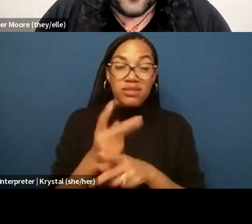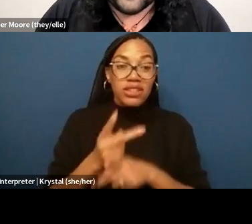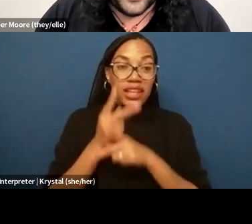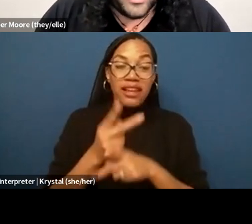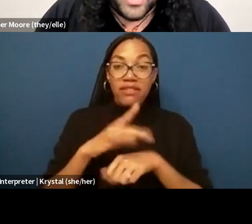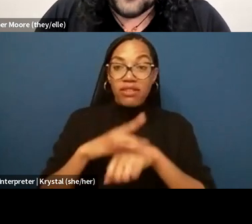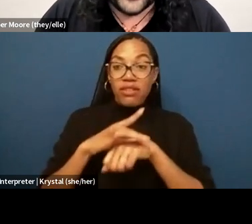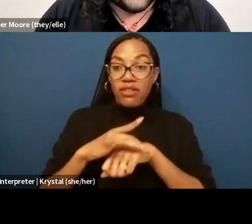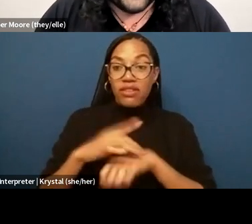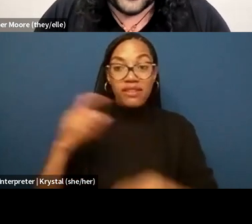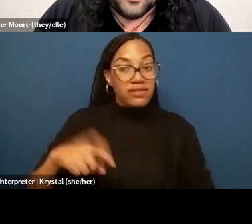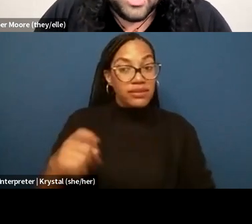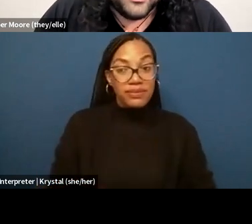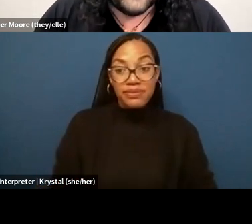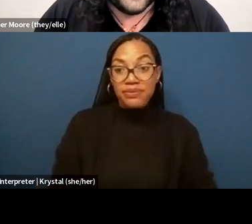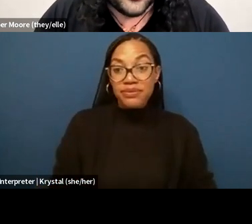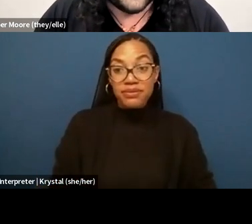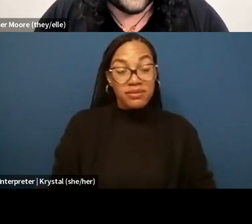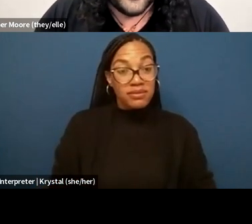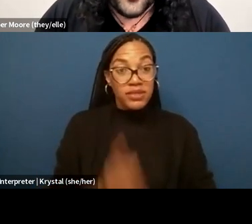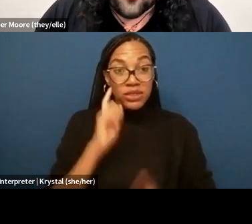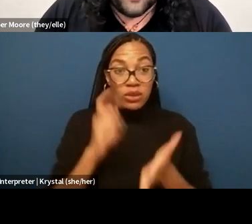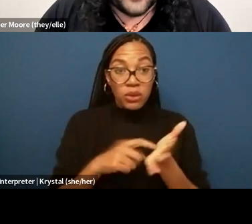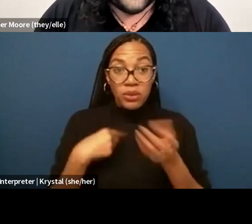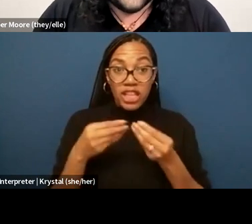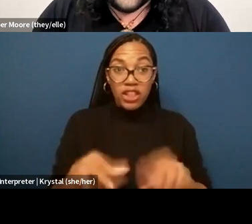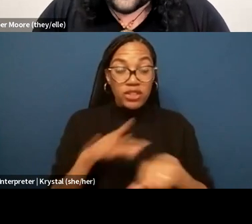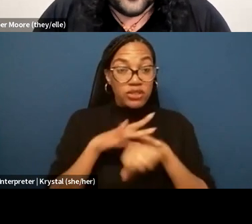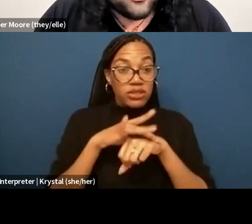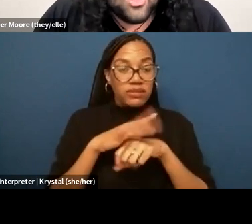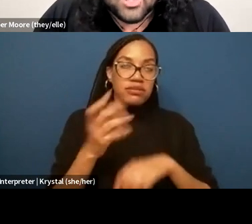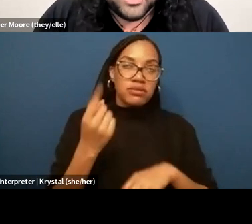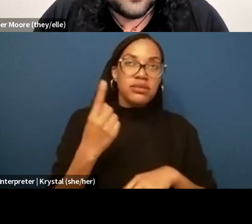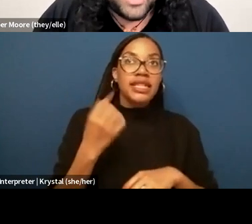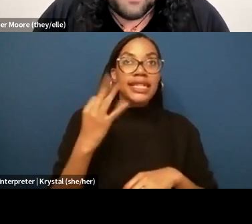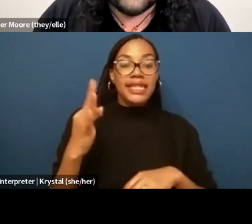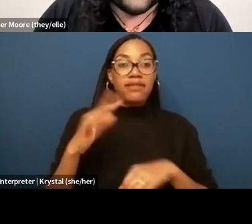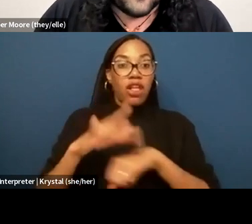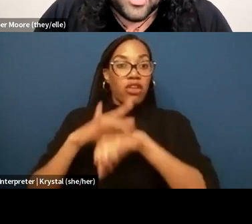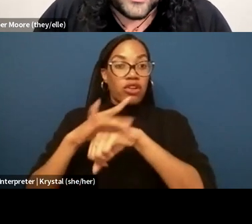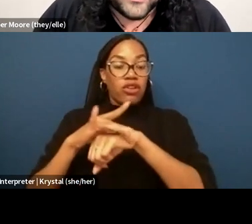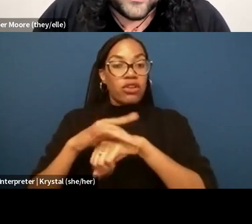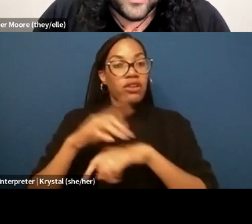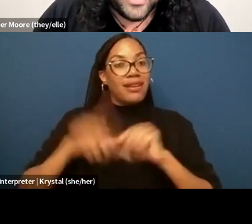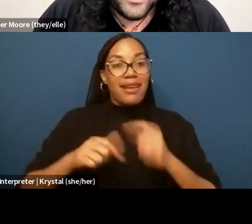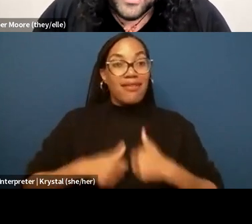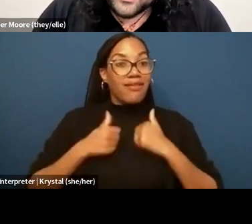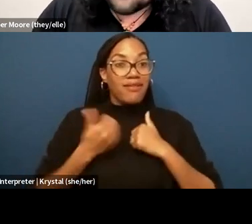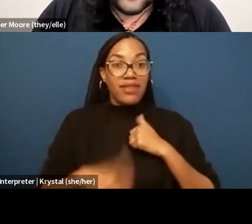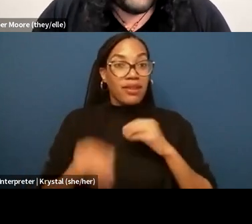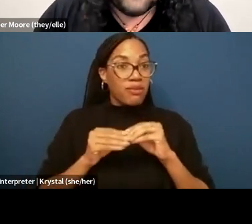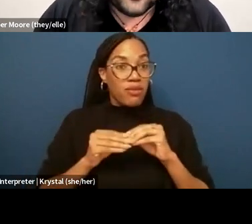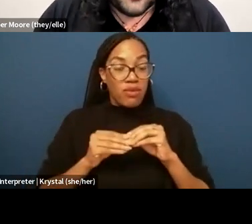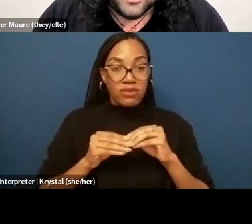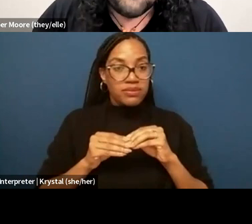we're at a point right now where if we lose the earth, or rather the earth no longer becomes inhabitable for us, right?